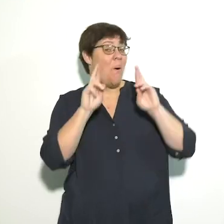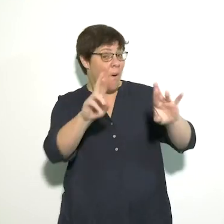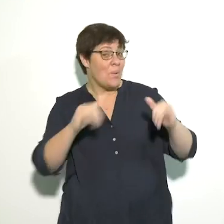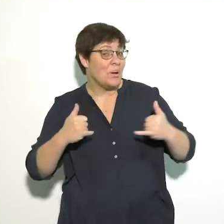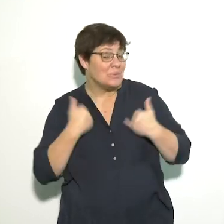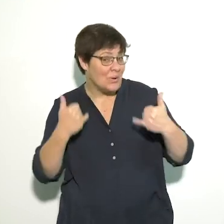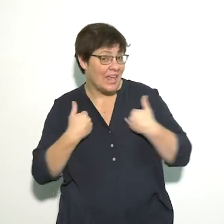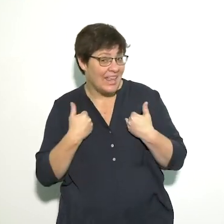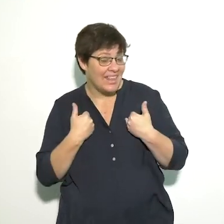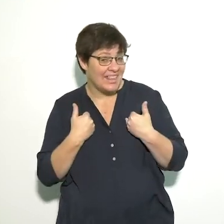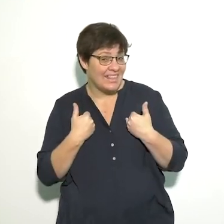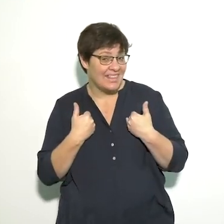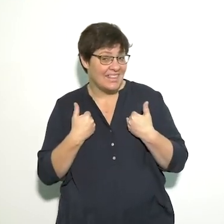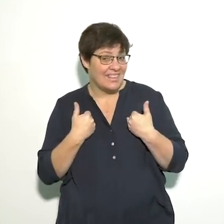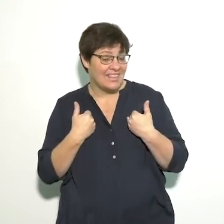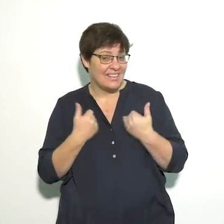you enjoyed